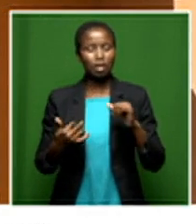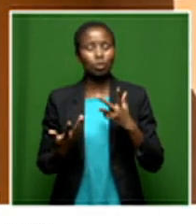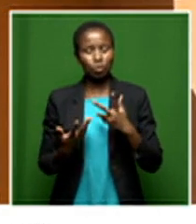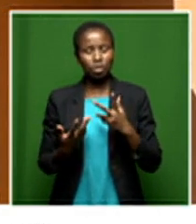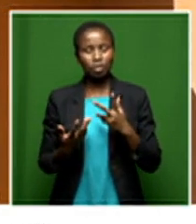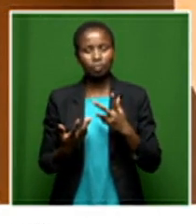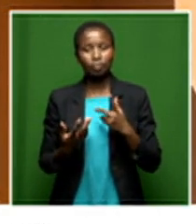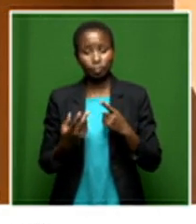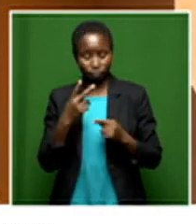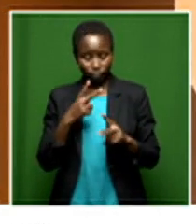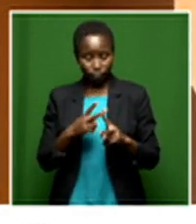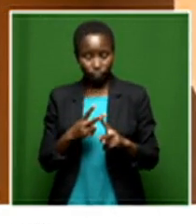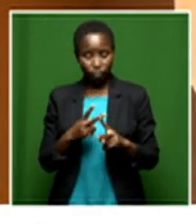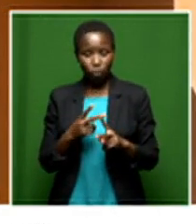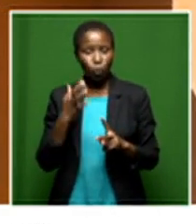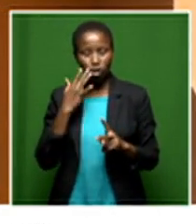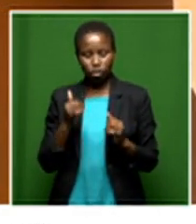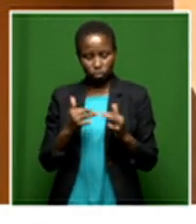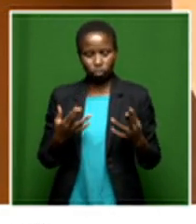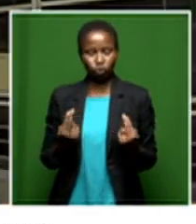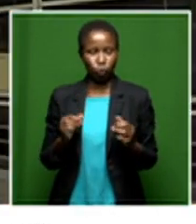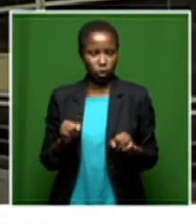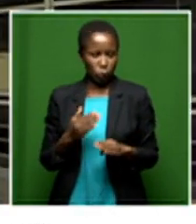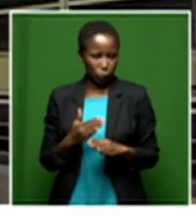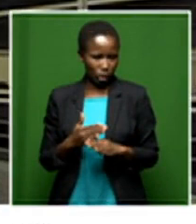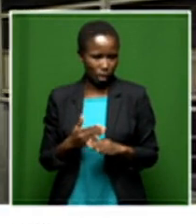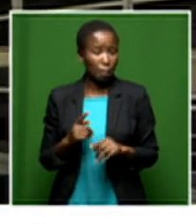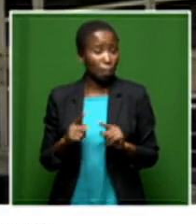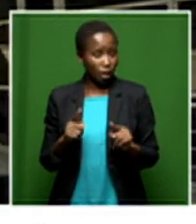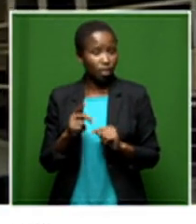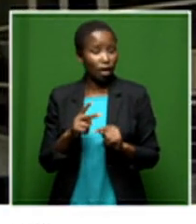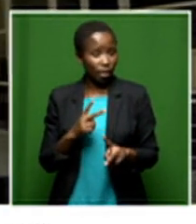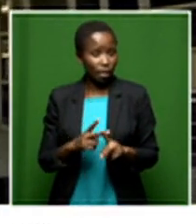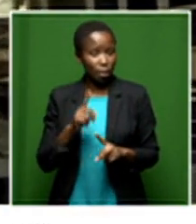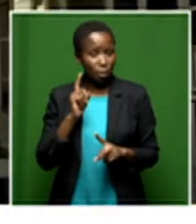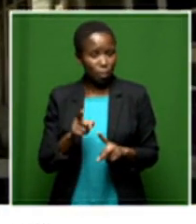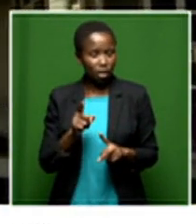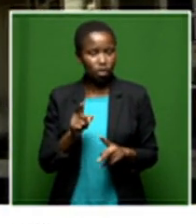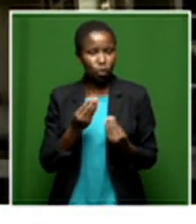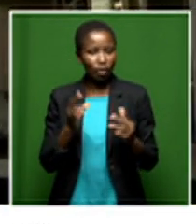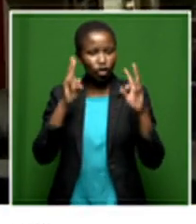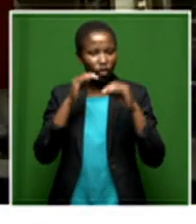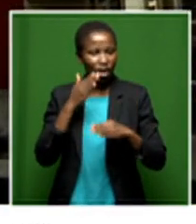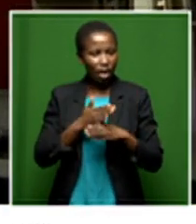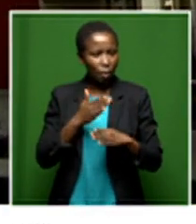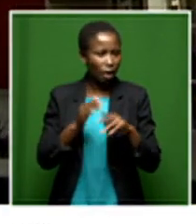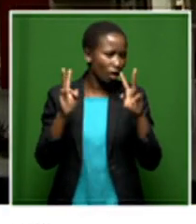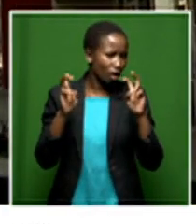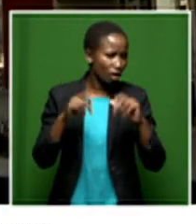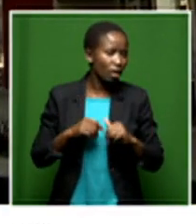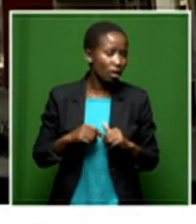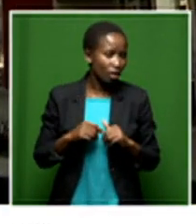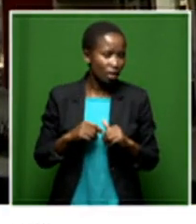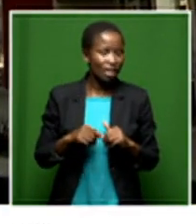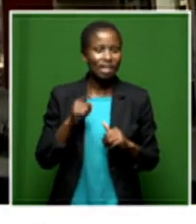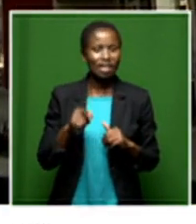stage, 10 days into the job. But, of course, you're going to have to deal with those labour issues, and these are